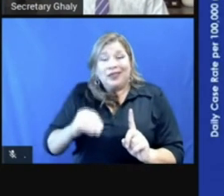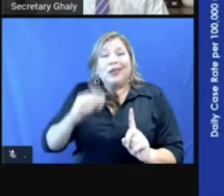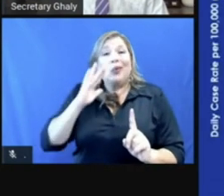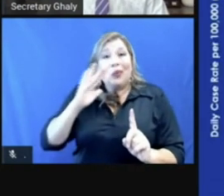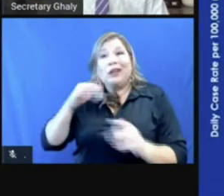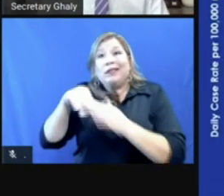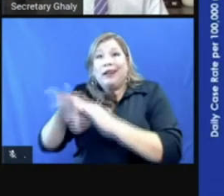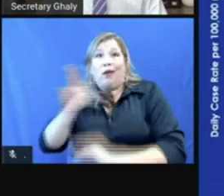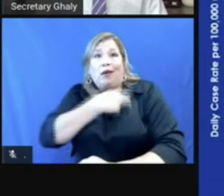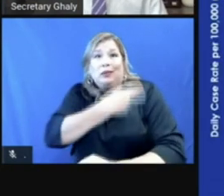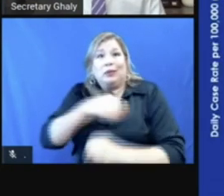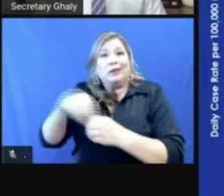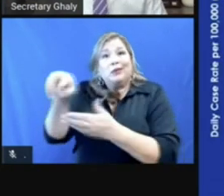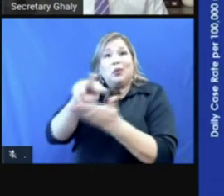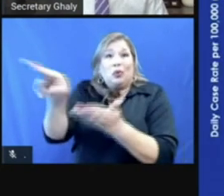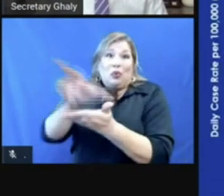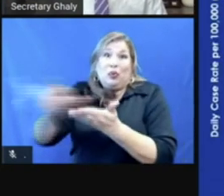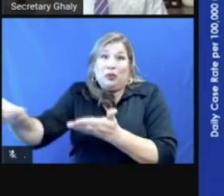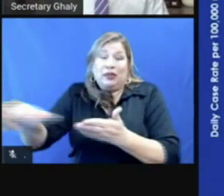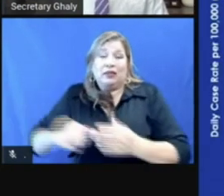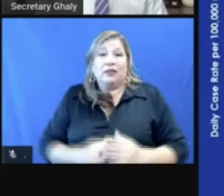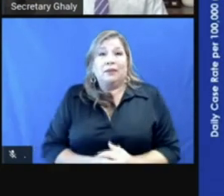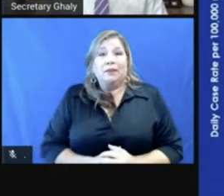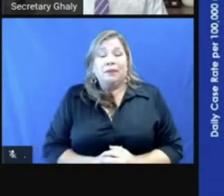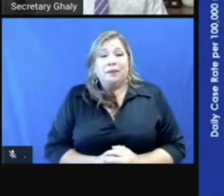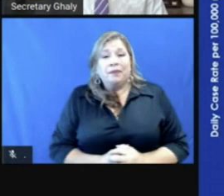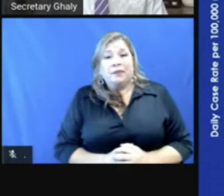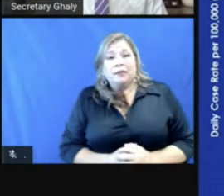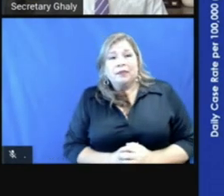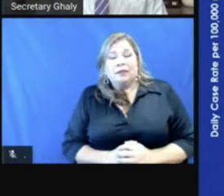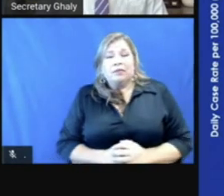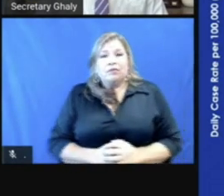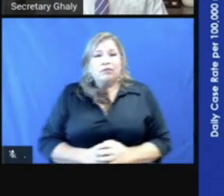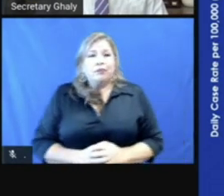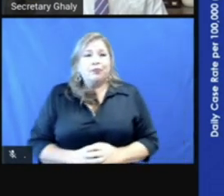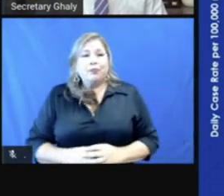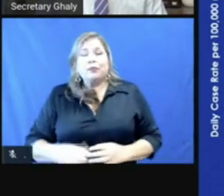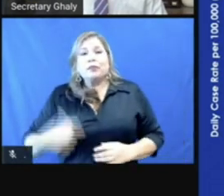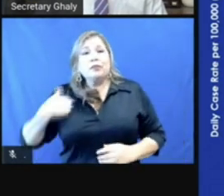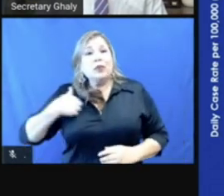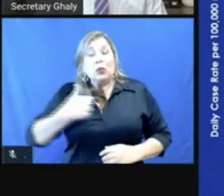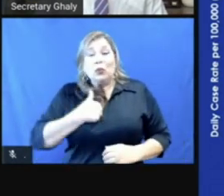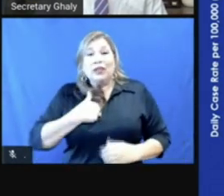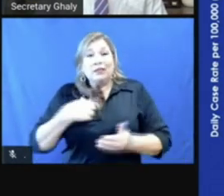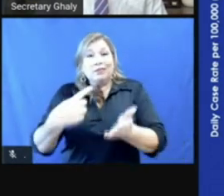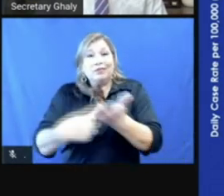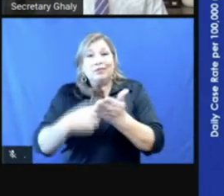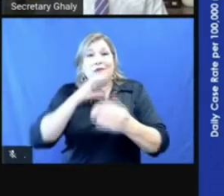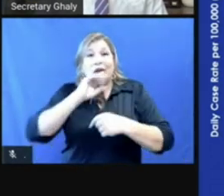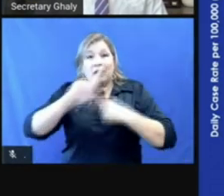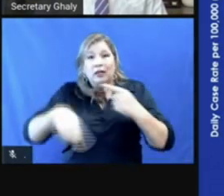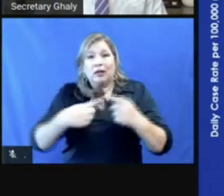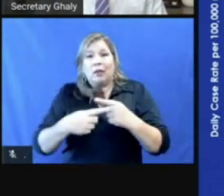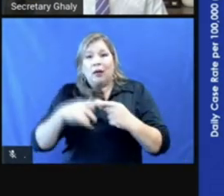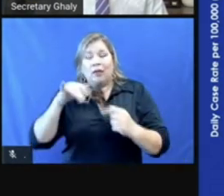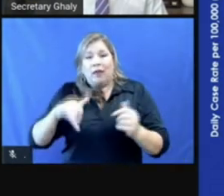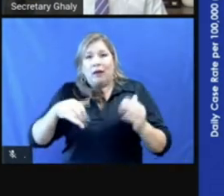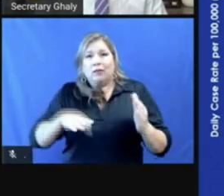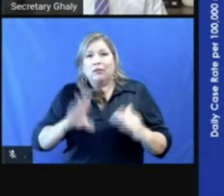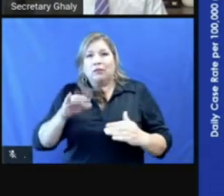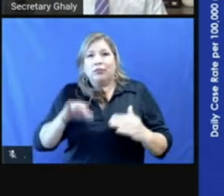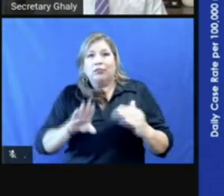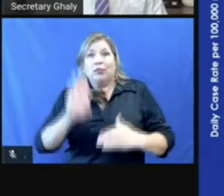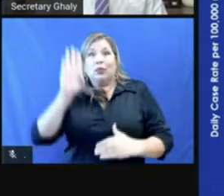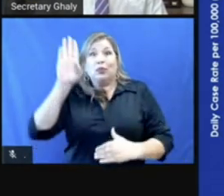weeks. So we've talked about not just the rise, but the steep rise, that rate of rise. You look at what